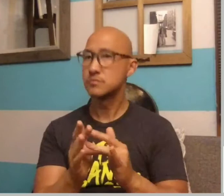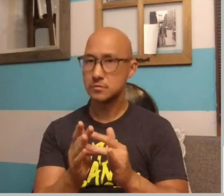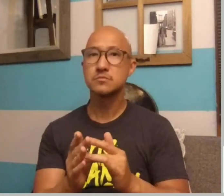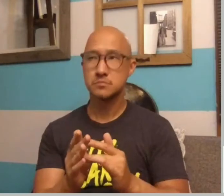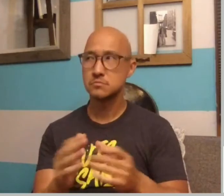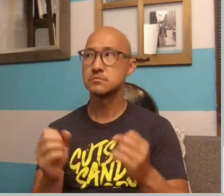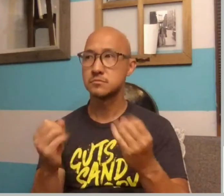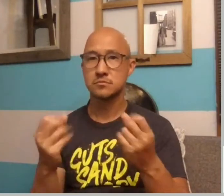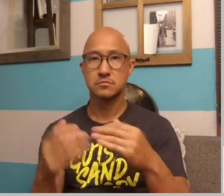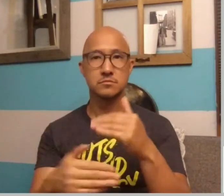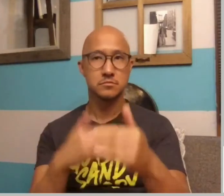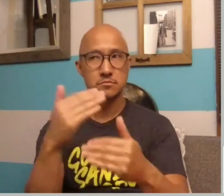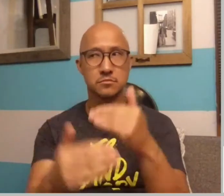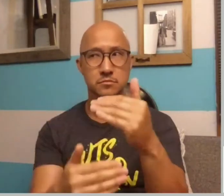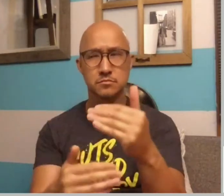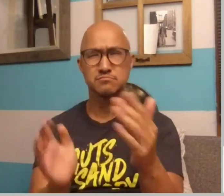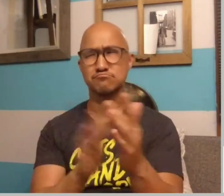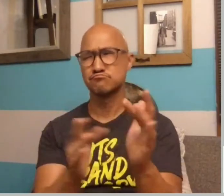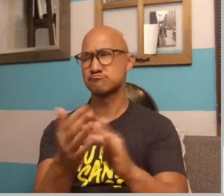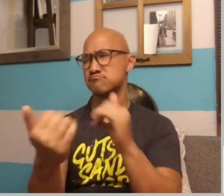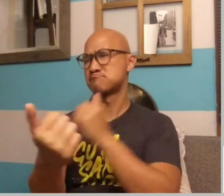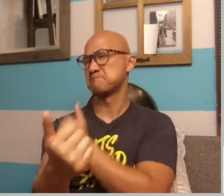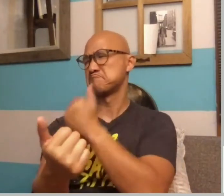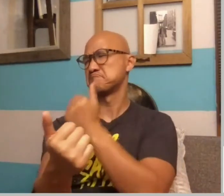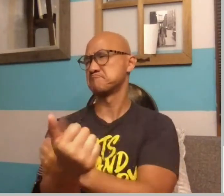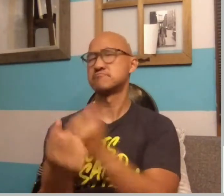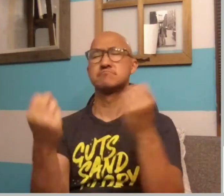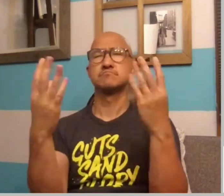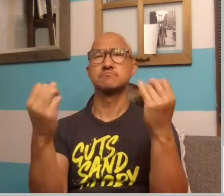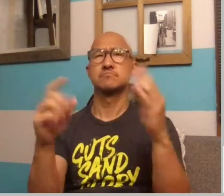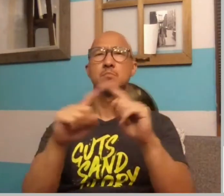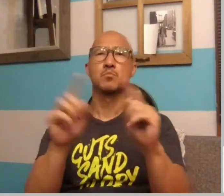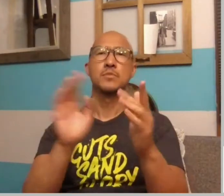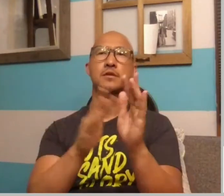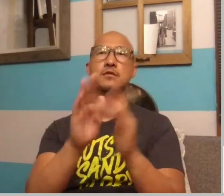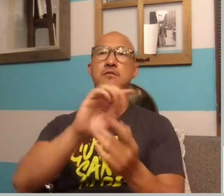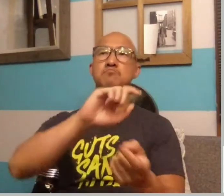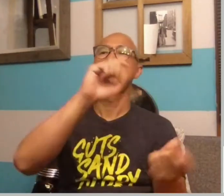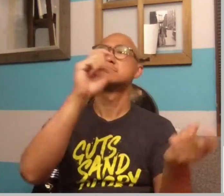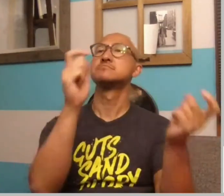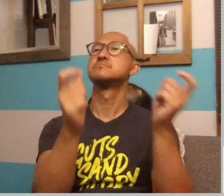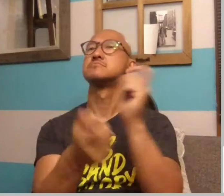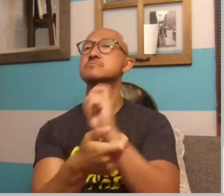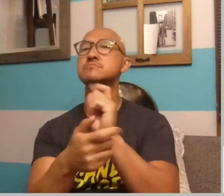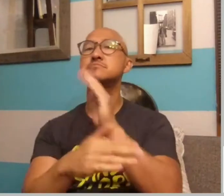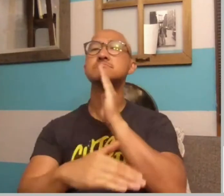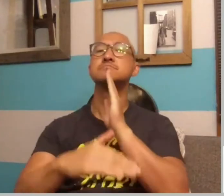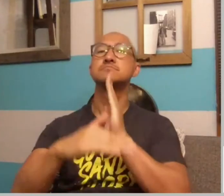became poor, so that by his poverty he could make you rich, the proxy moron.